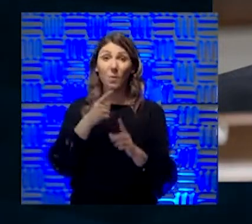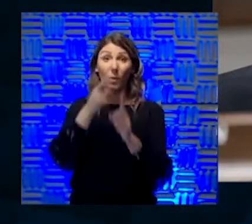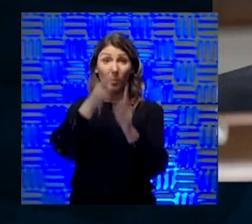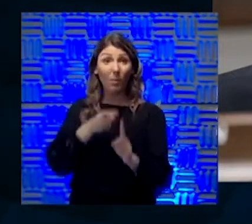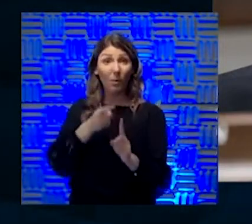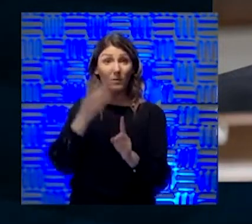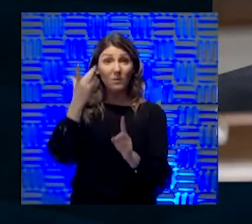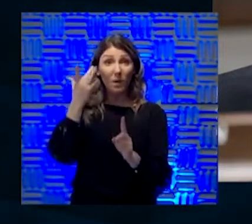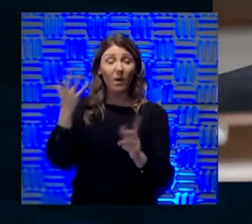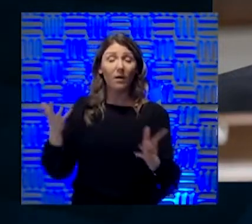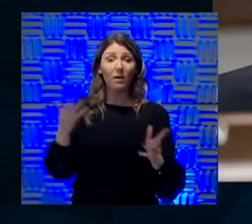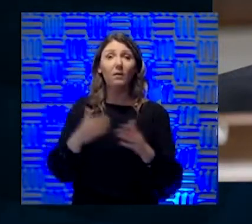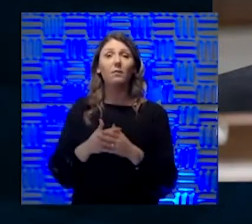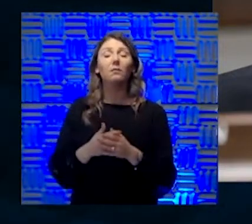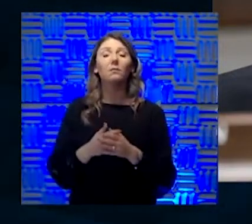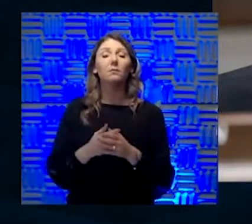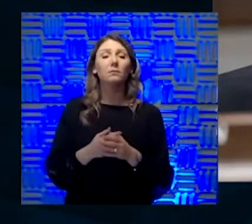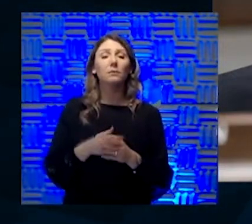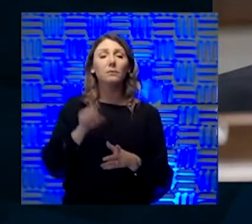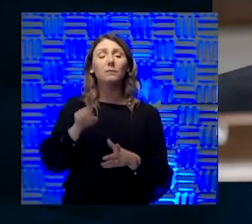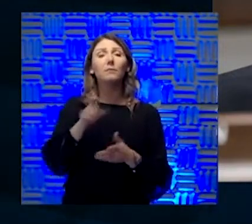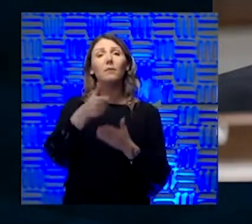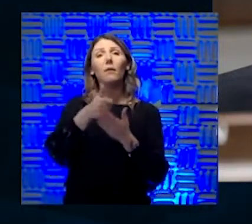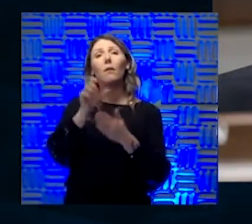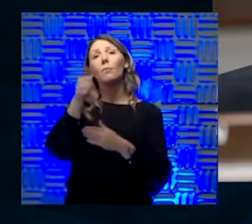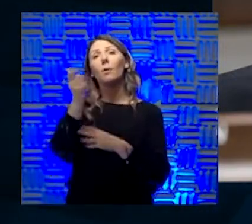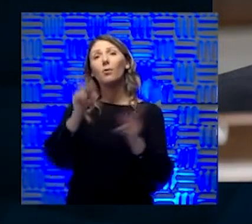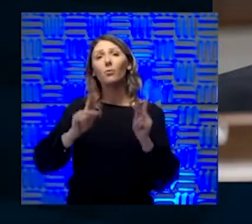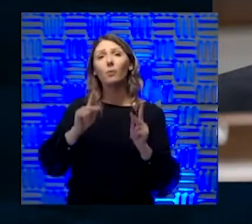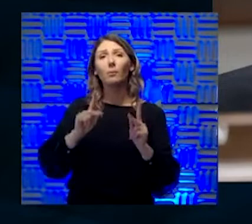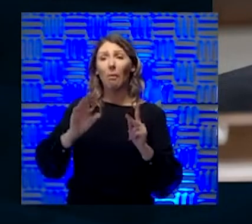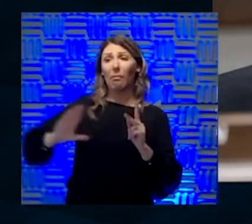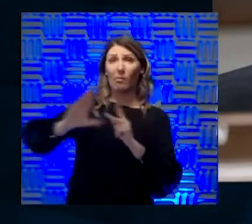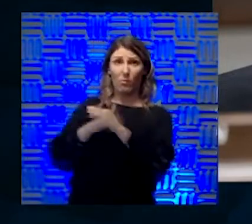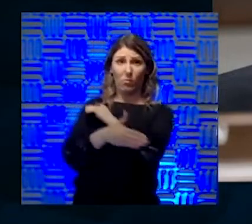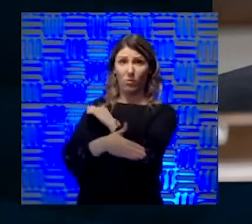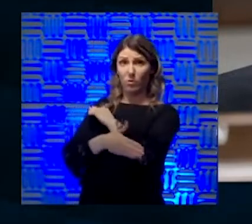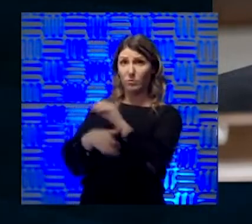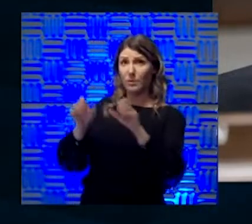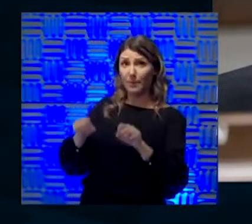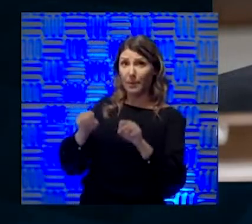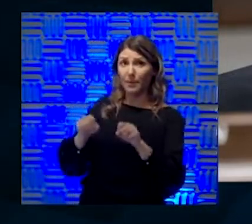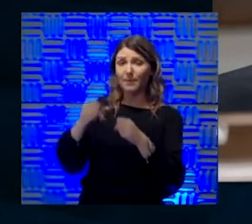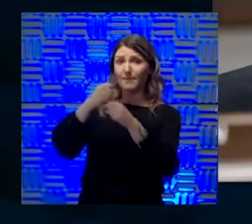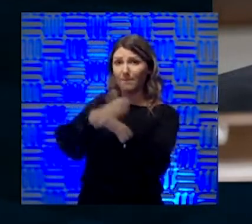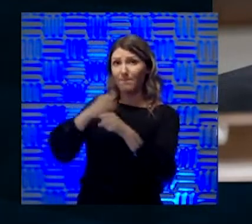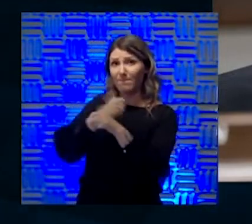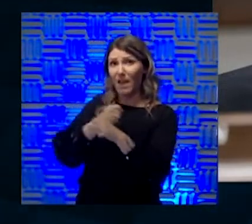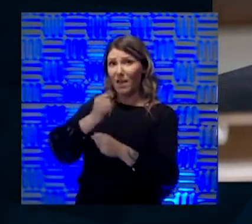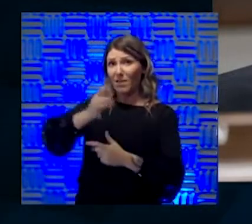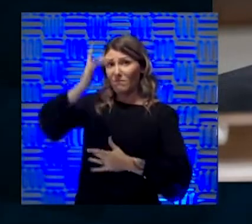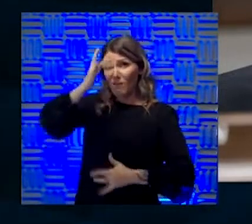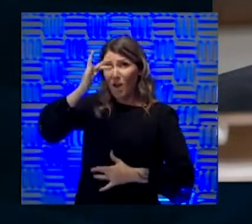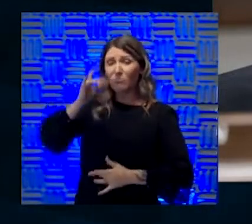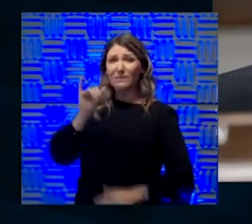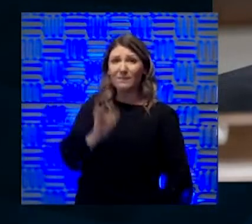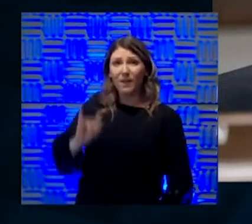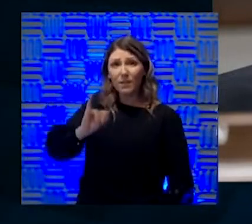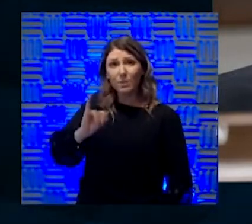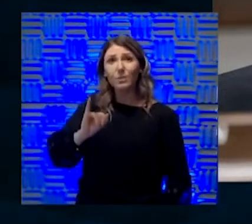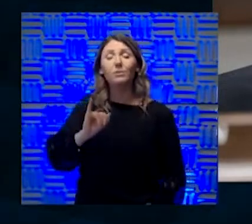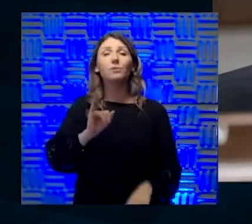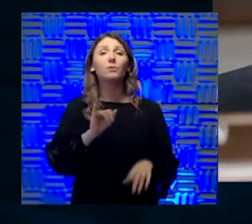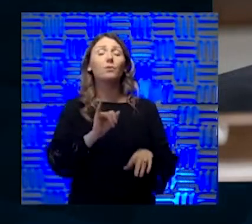are, certainly we need to try to help other countries in their ability to fight viruses, to fight infections.